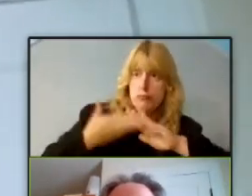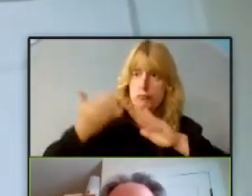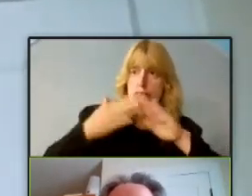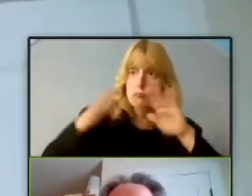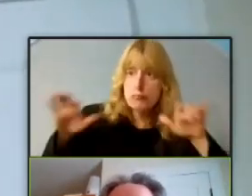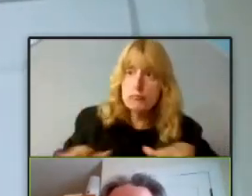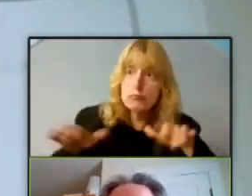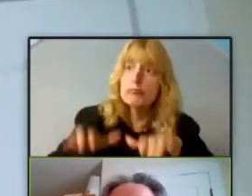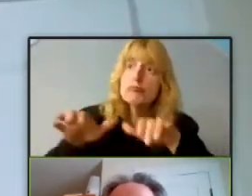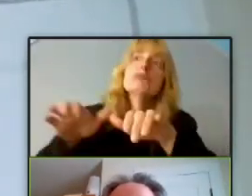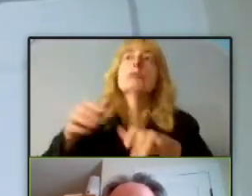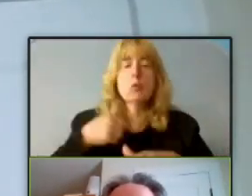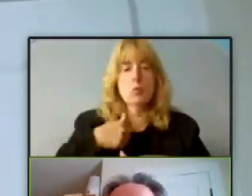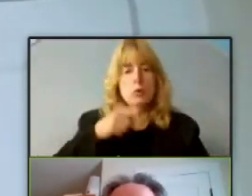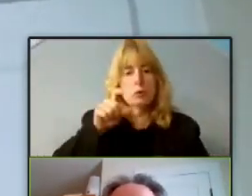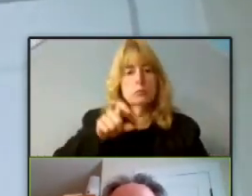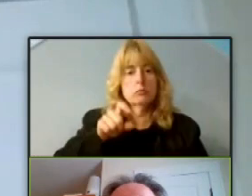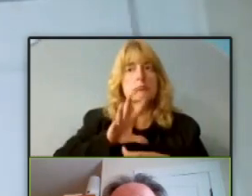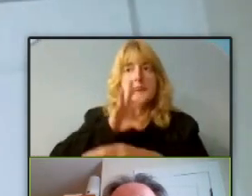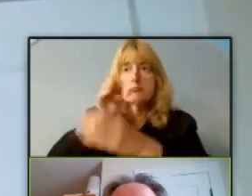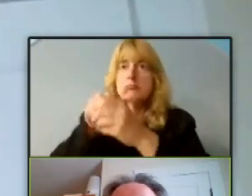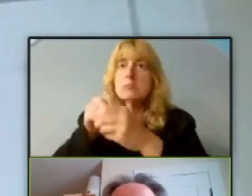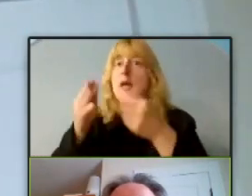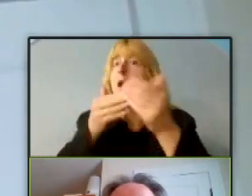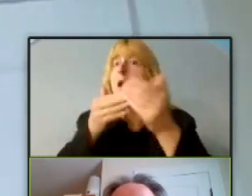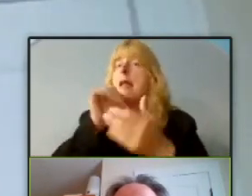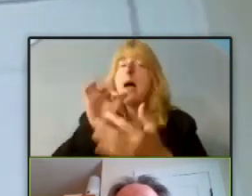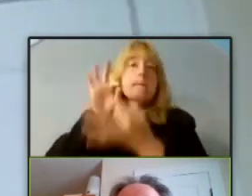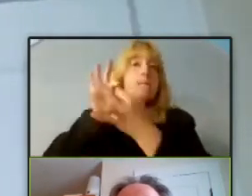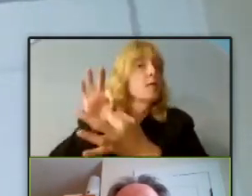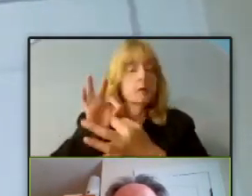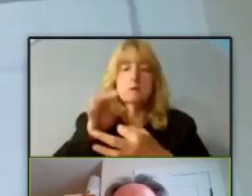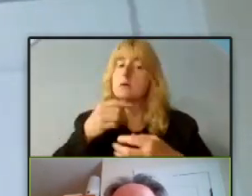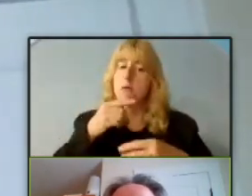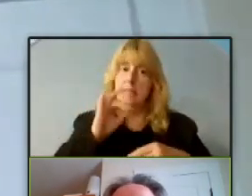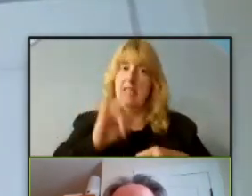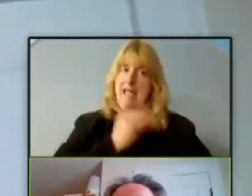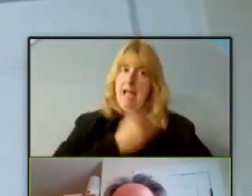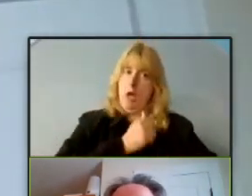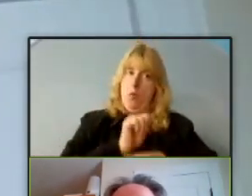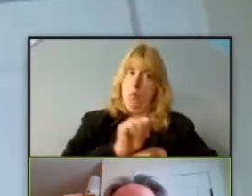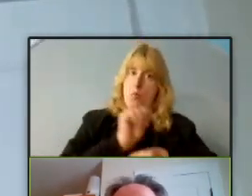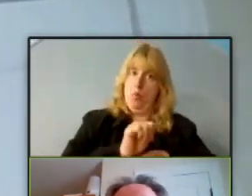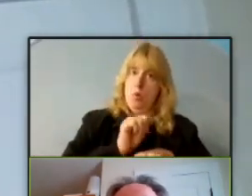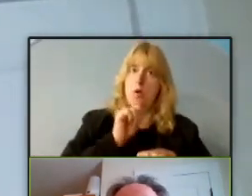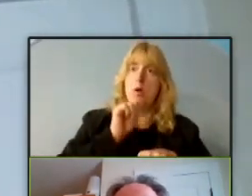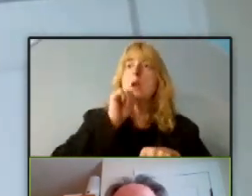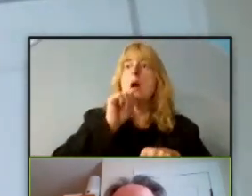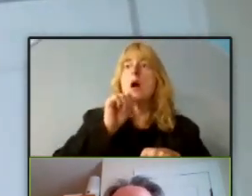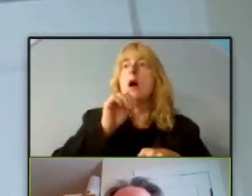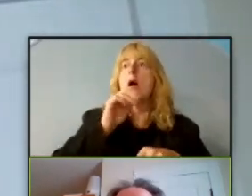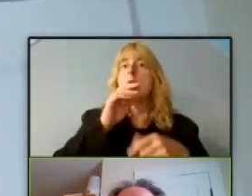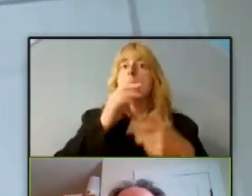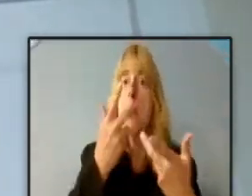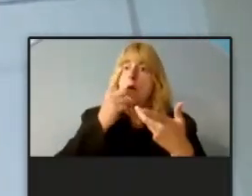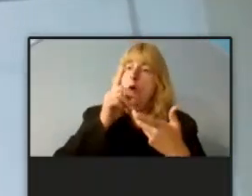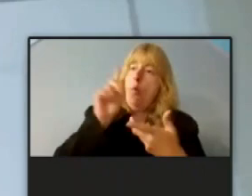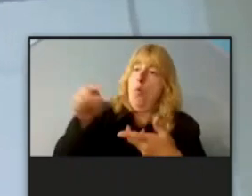imperfect as they are. That is our work, not the work of people of color.